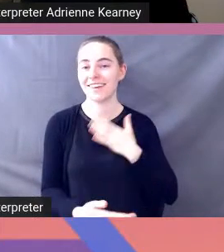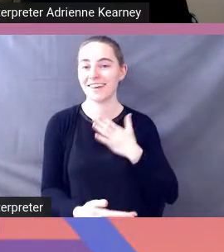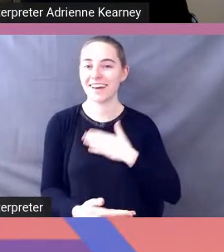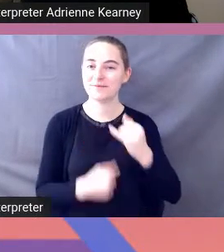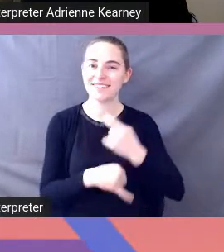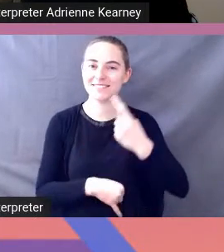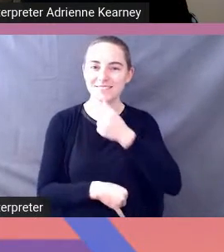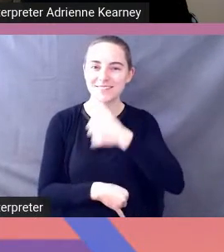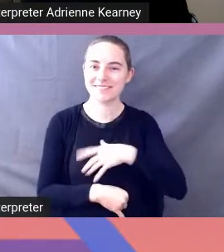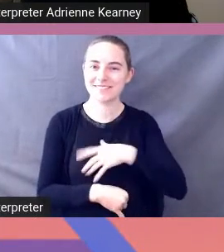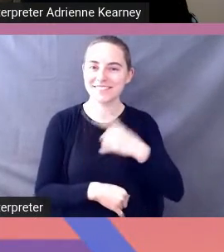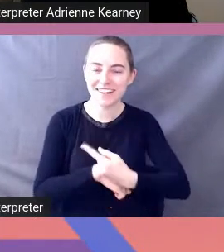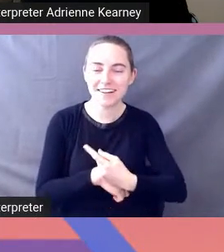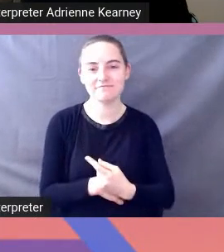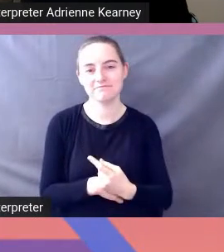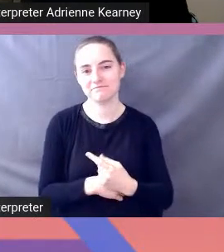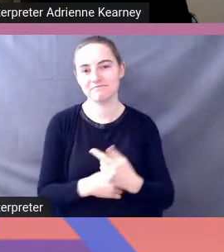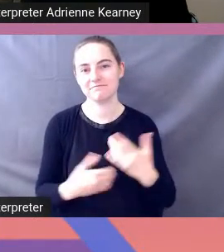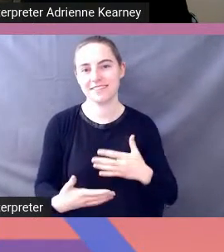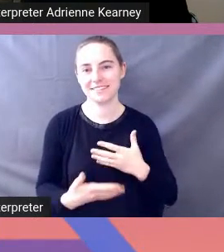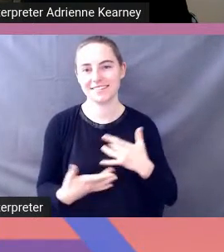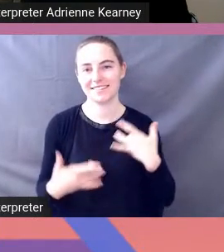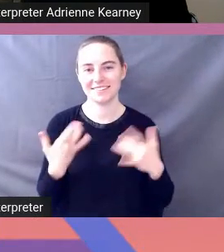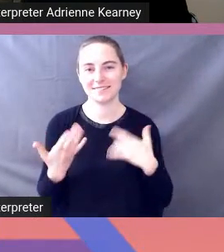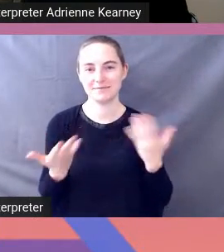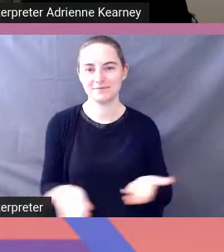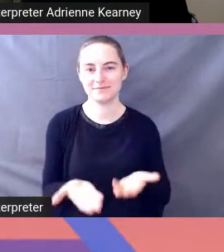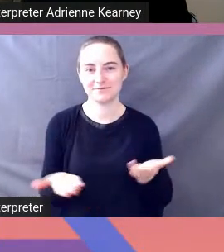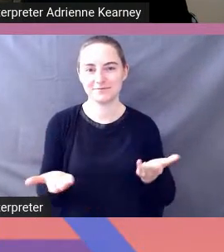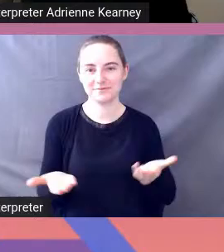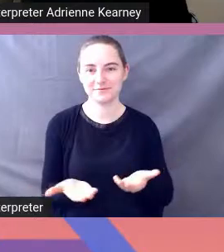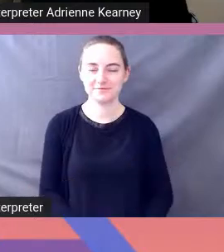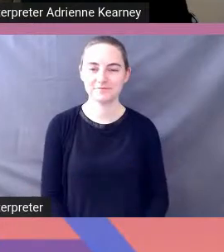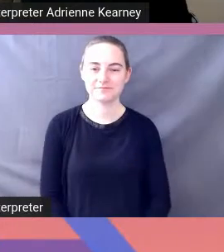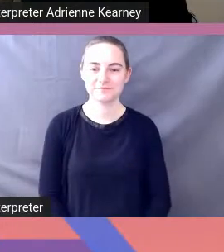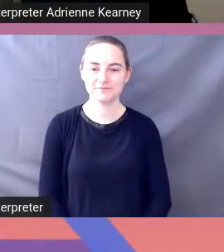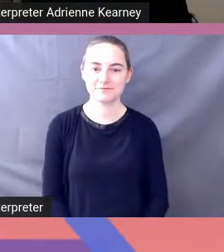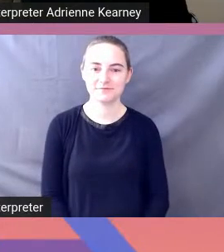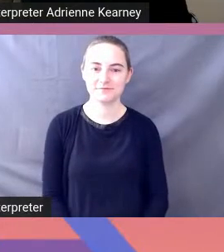women. Thank you, Siobhan. And last but not least, Tia.